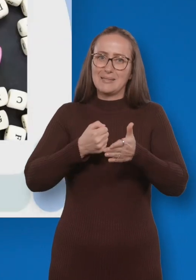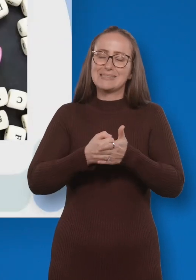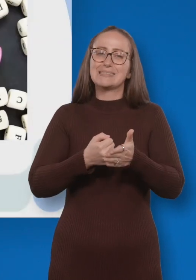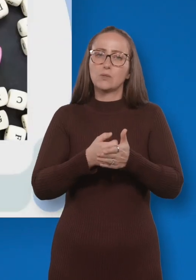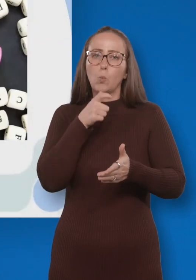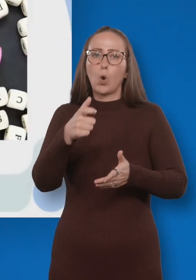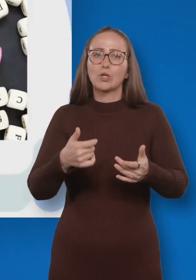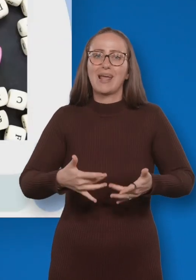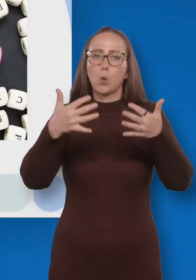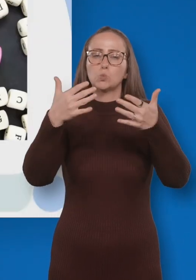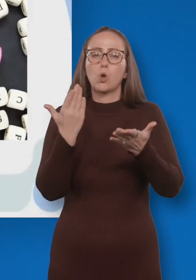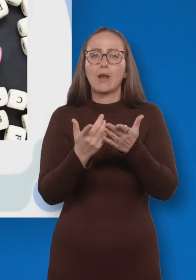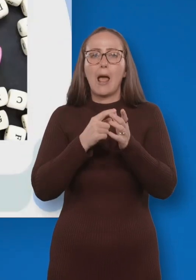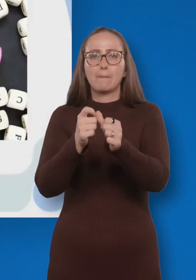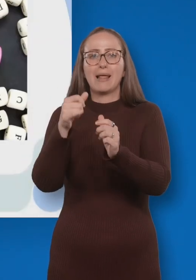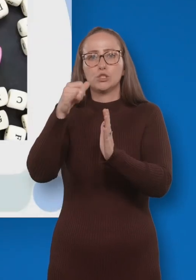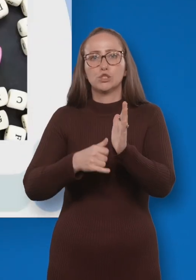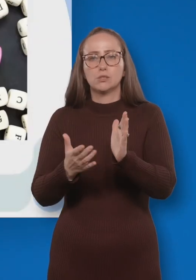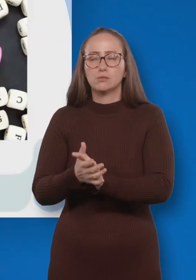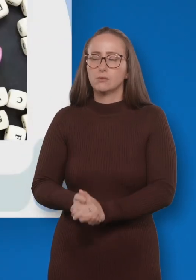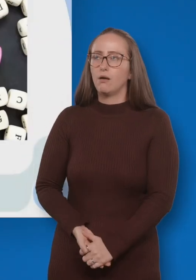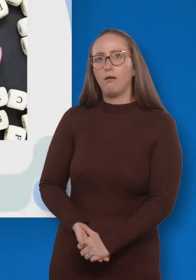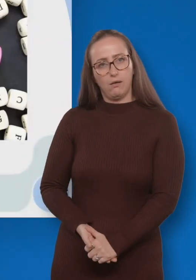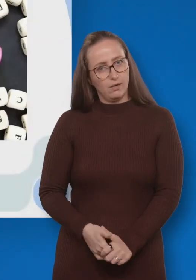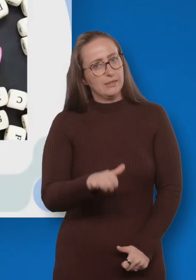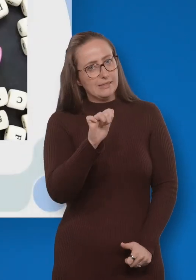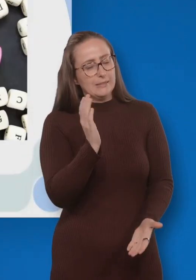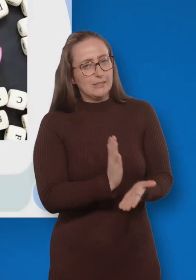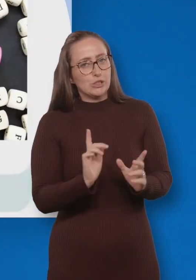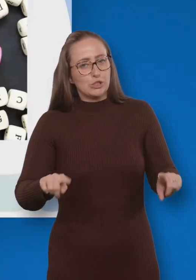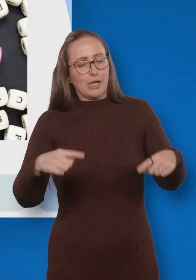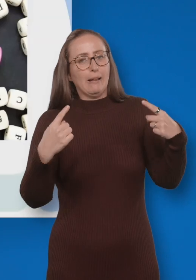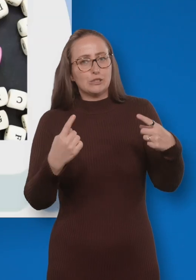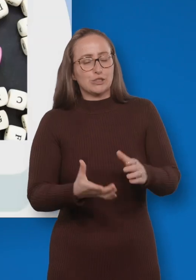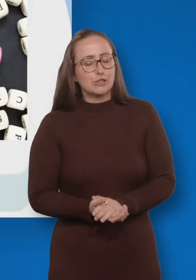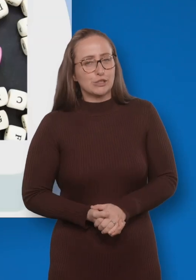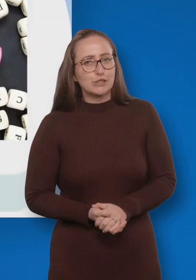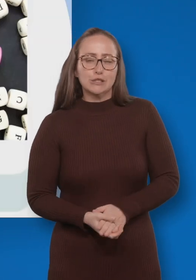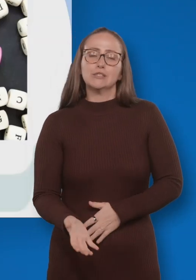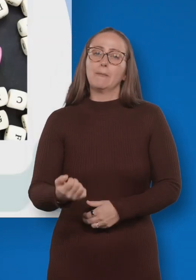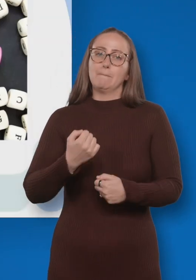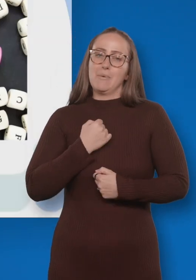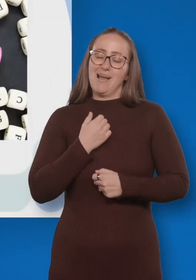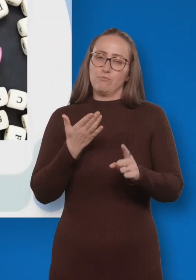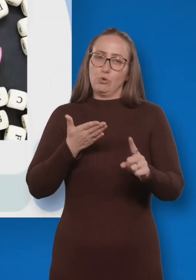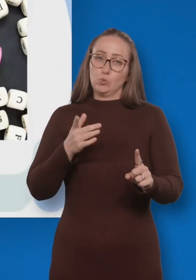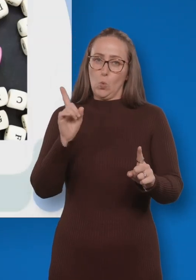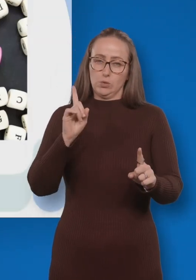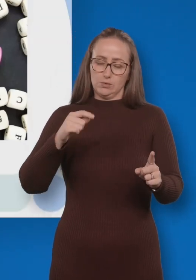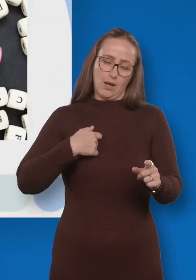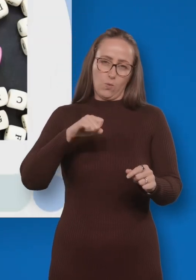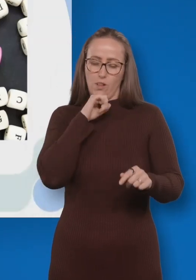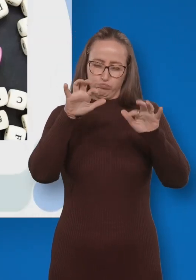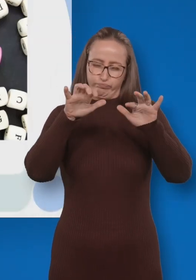application? Yeah, no, it's a real challenge. I mean, my approach is that I write everything I want